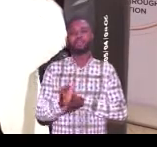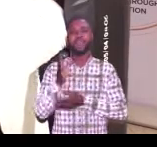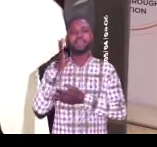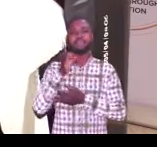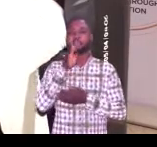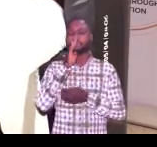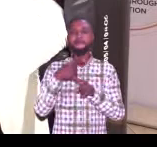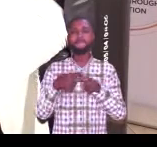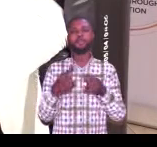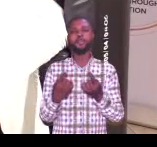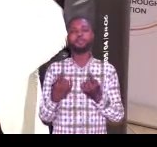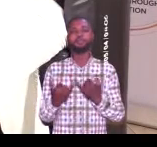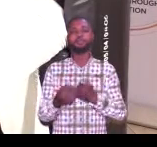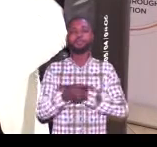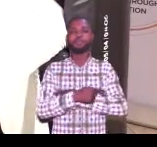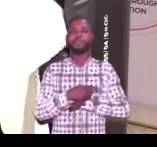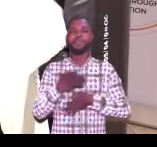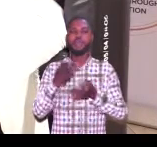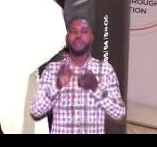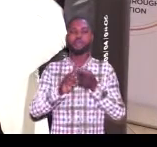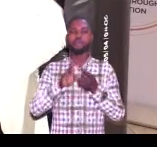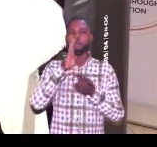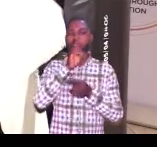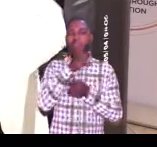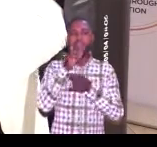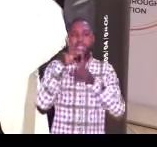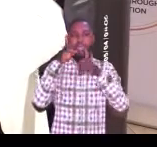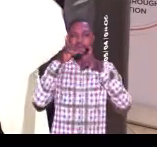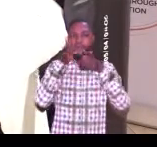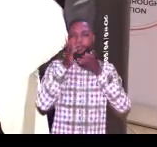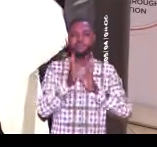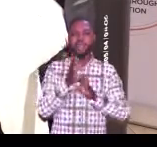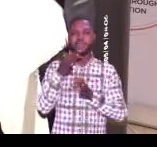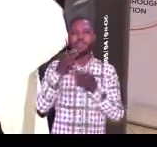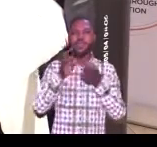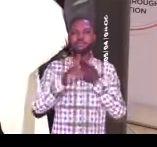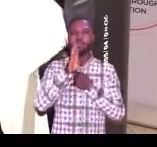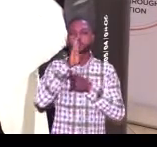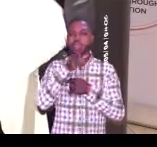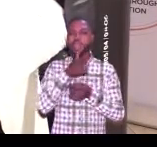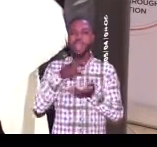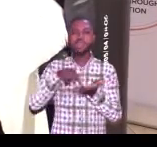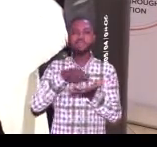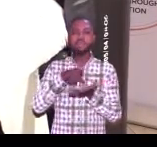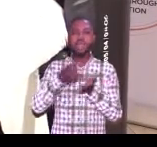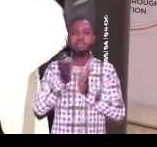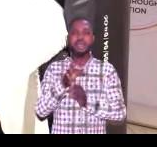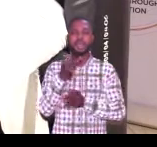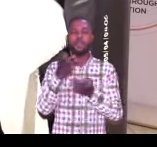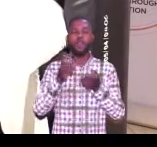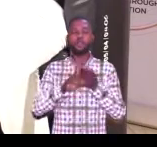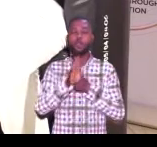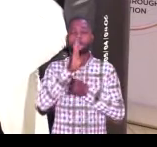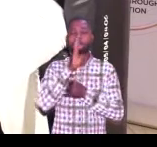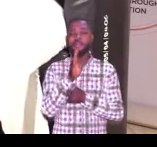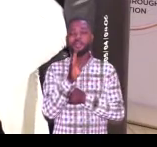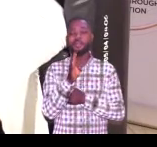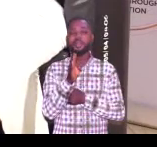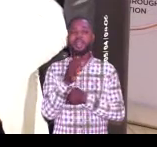be. But today, they want to be a photographer, they want to be a dancer, they want to